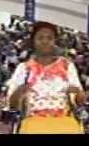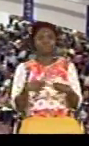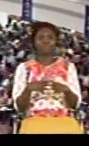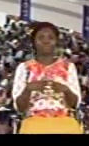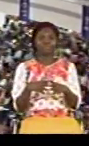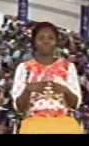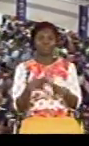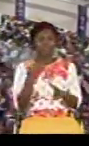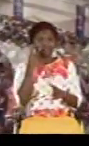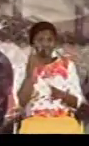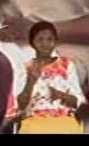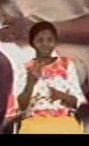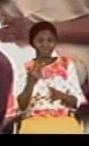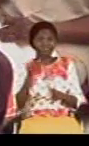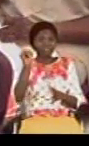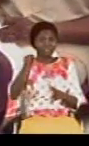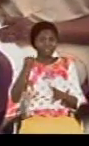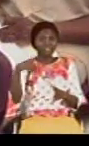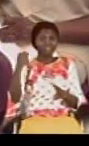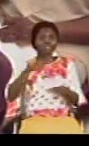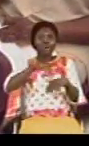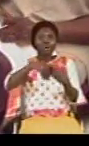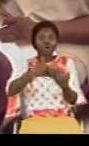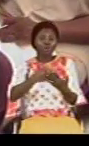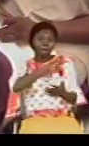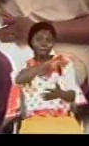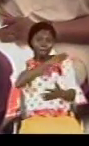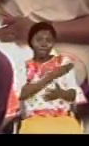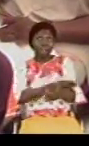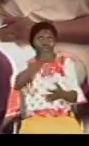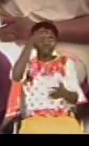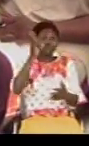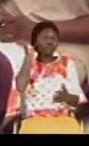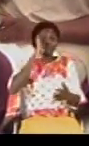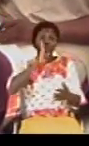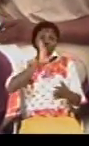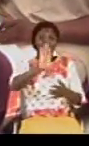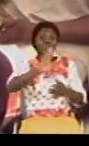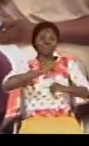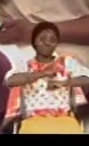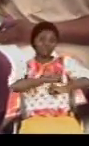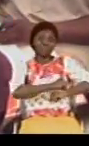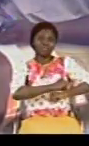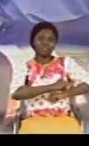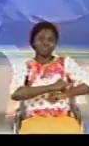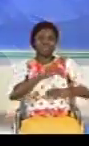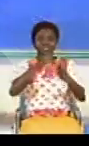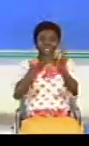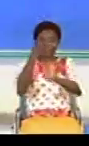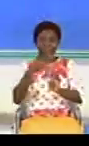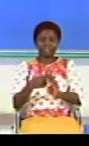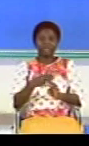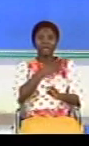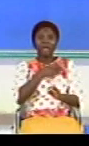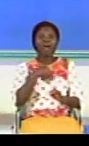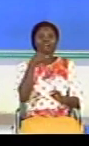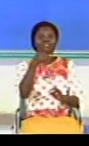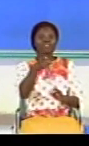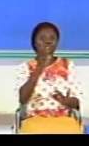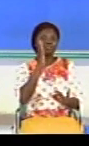the Almighty shall be thy defense. And thou shalt have